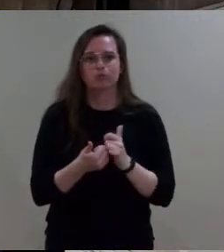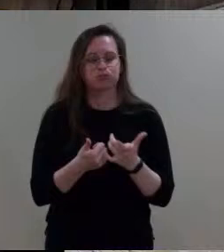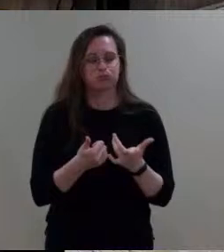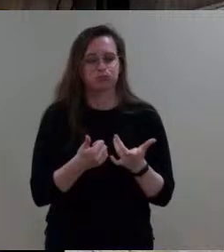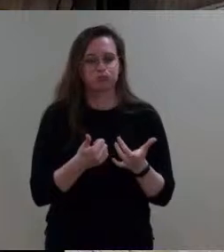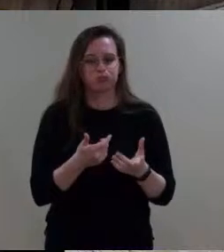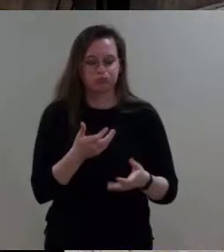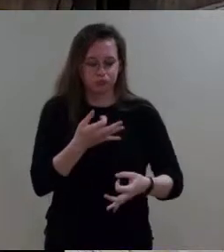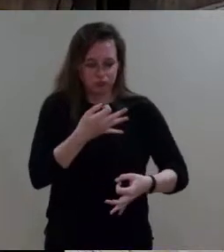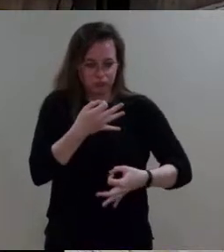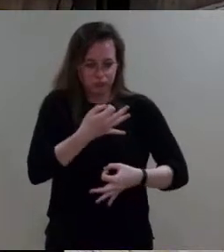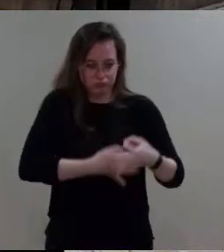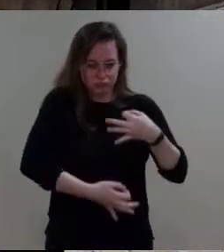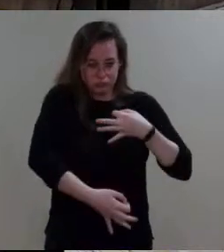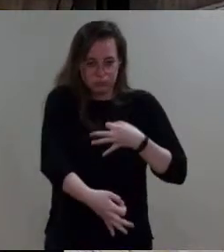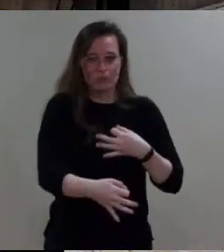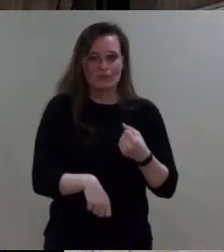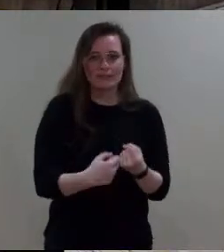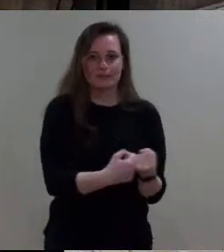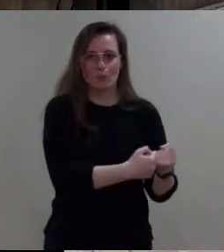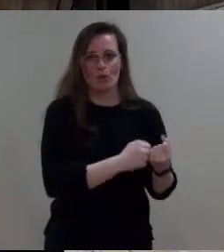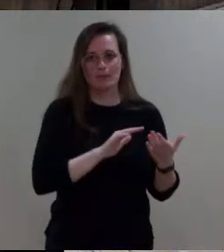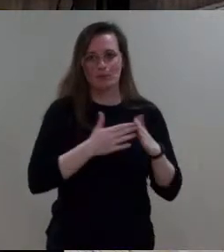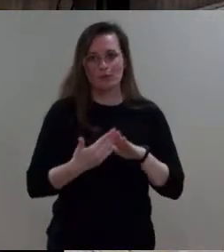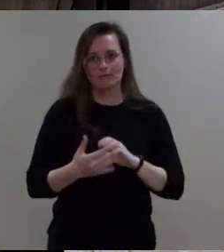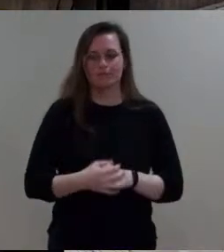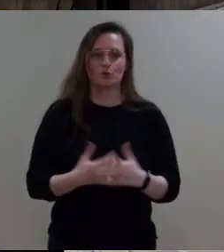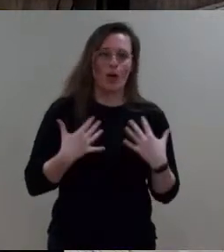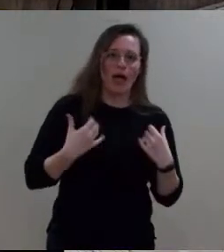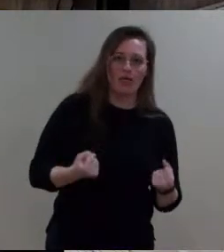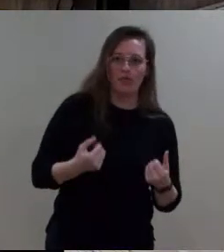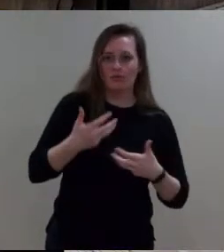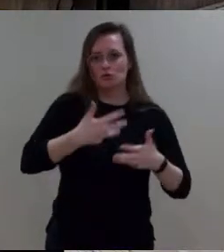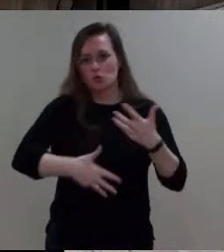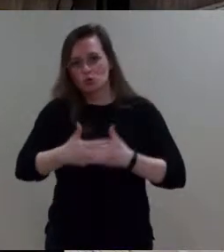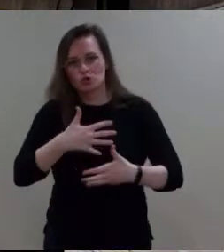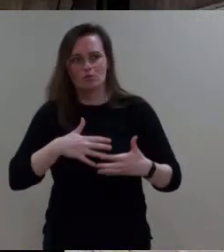social. There are 6 things that they look at.